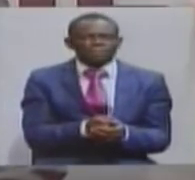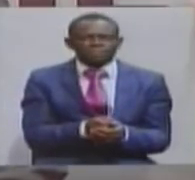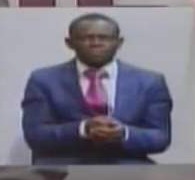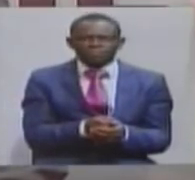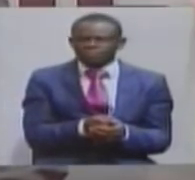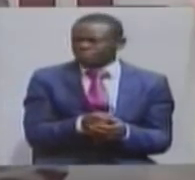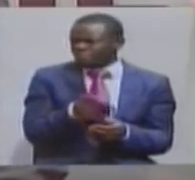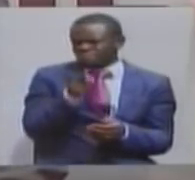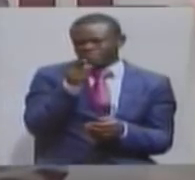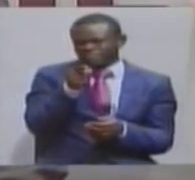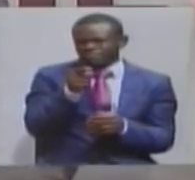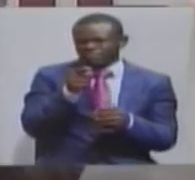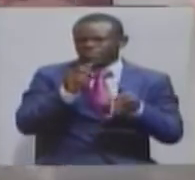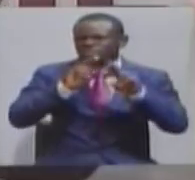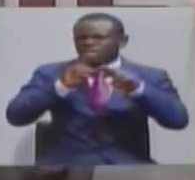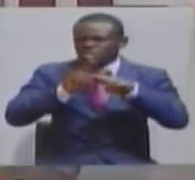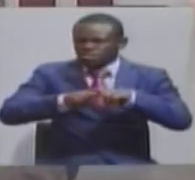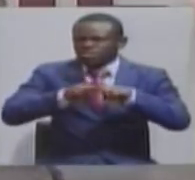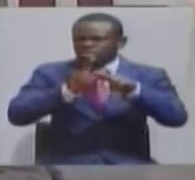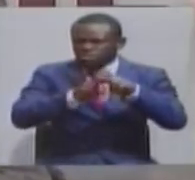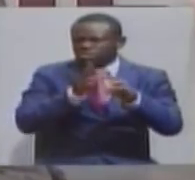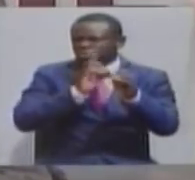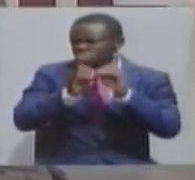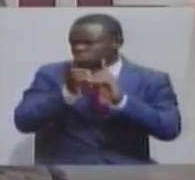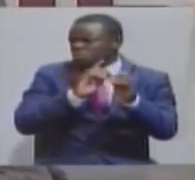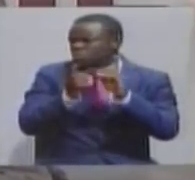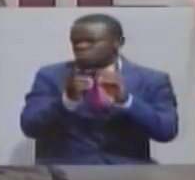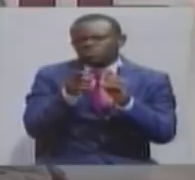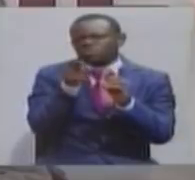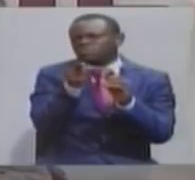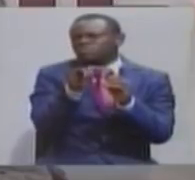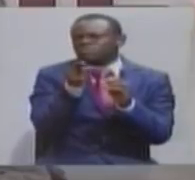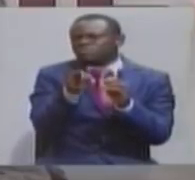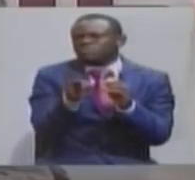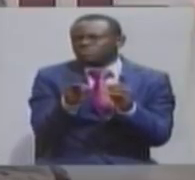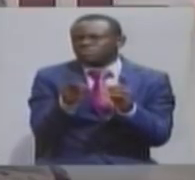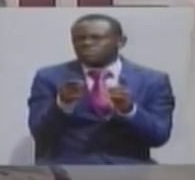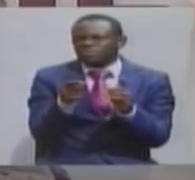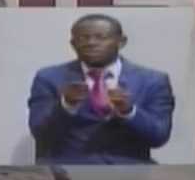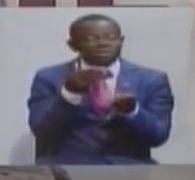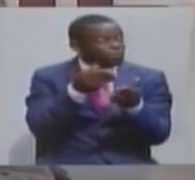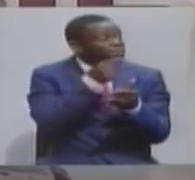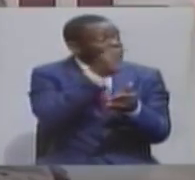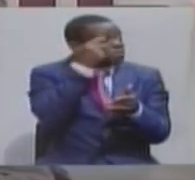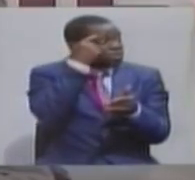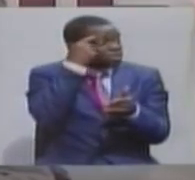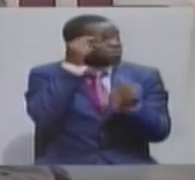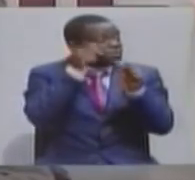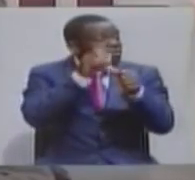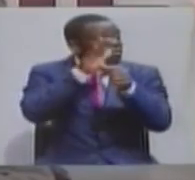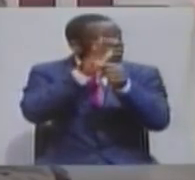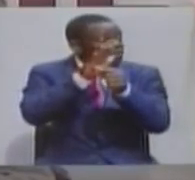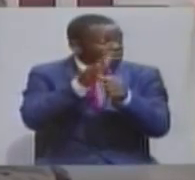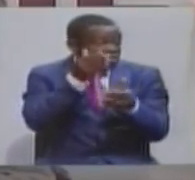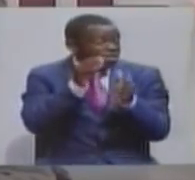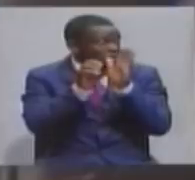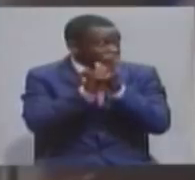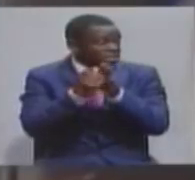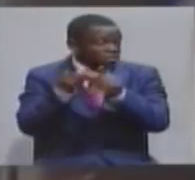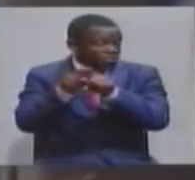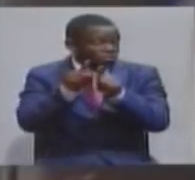facilitated by somebody else, then will be compelled? Maybe sanctions will be imposed on you. By who? Commonwealth. Why? If you